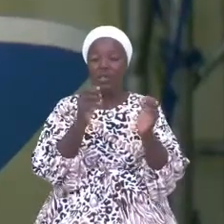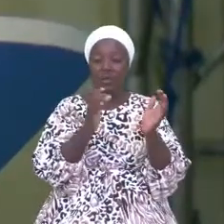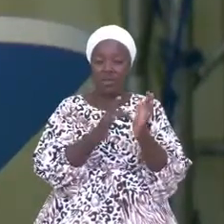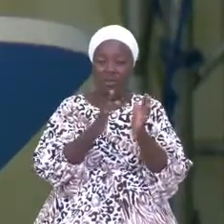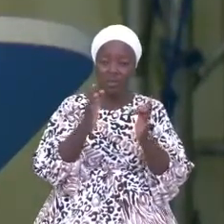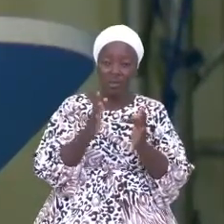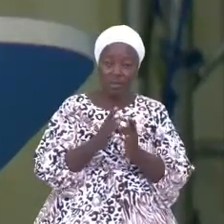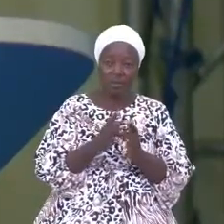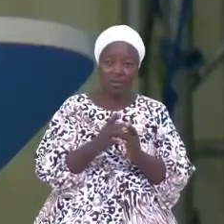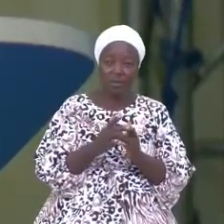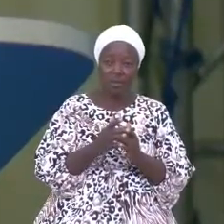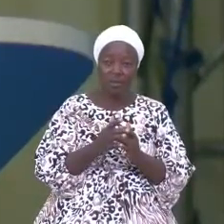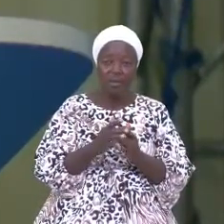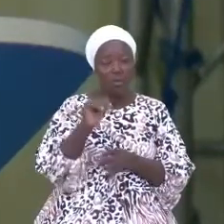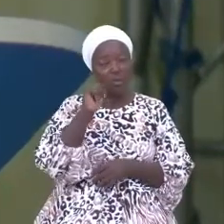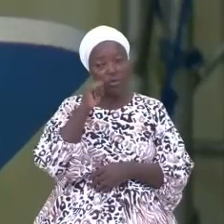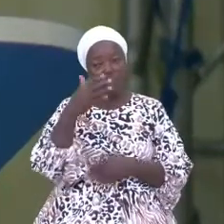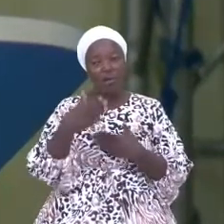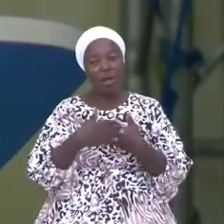service.